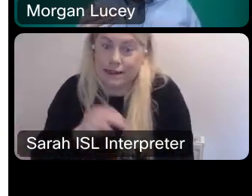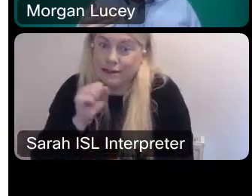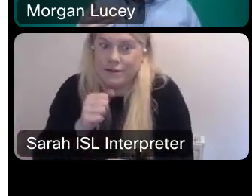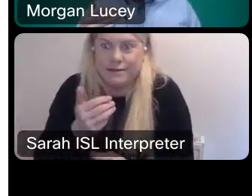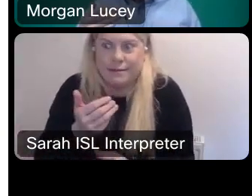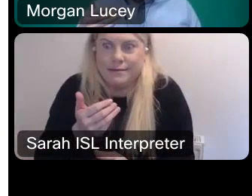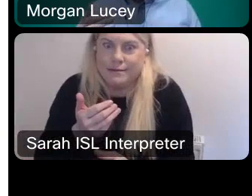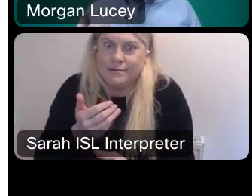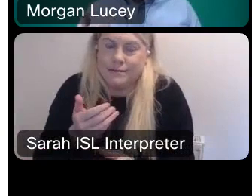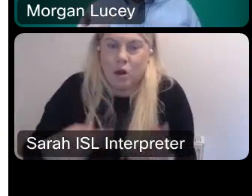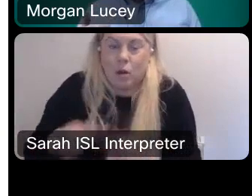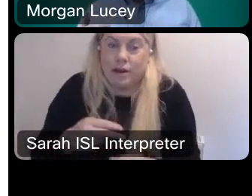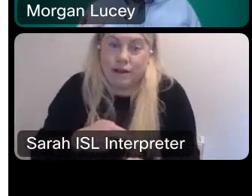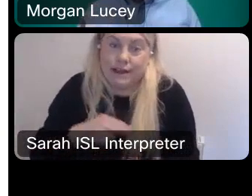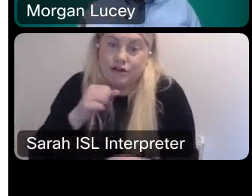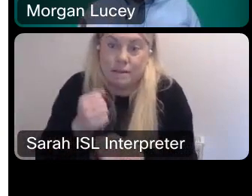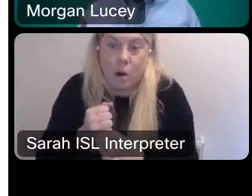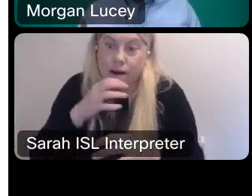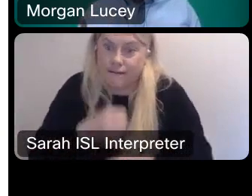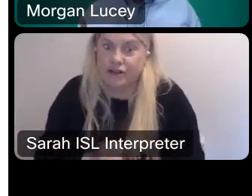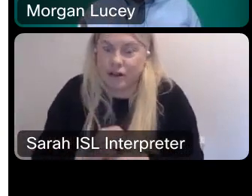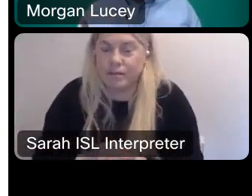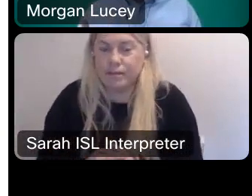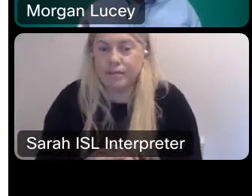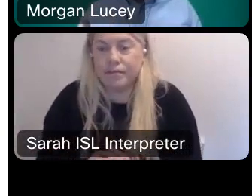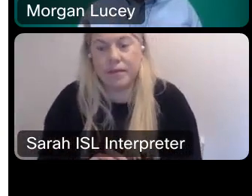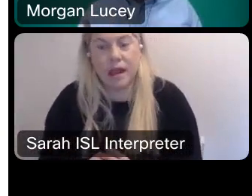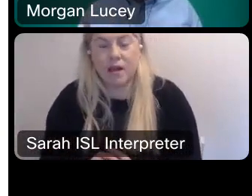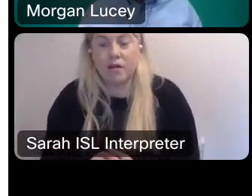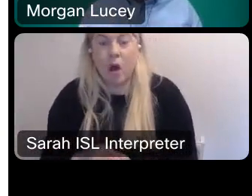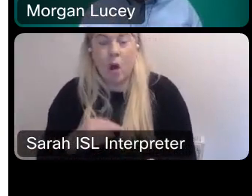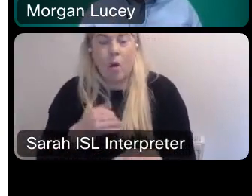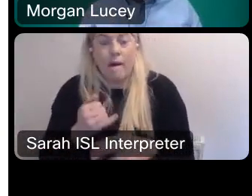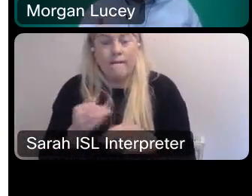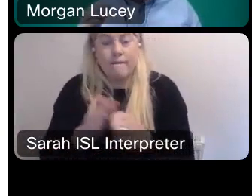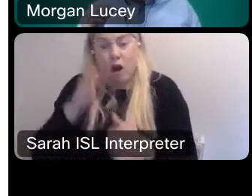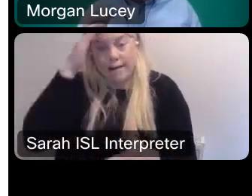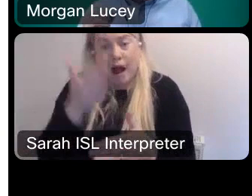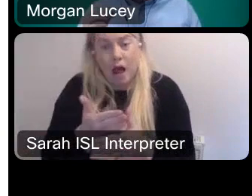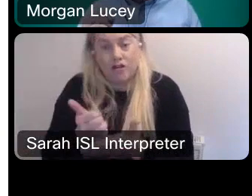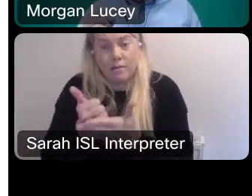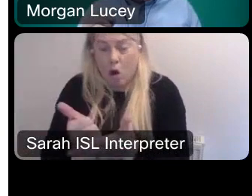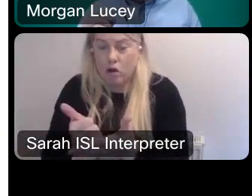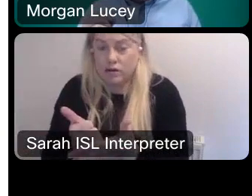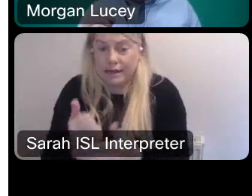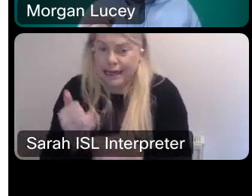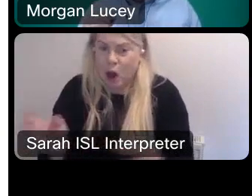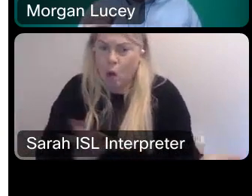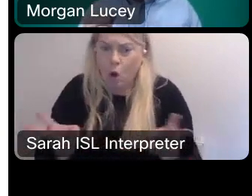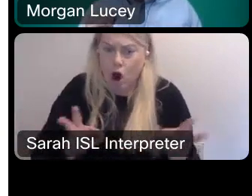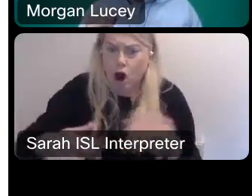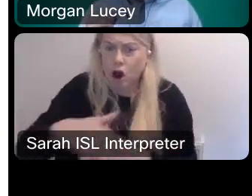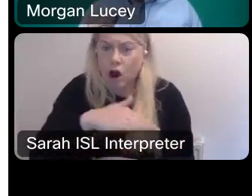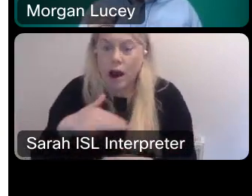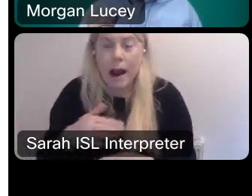our referrals are self-referrals, and in general, when it comes to psychological support, especially in the workplace,